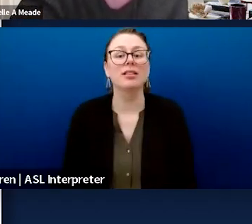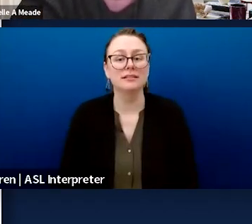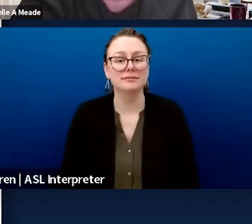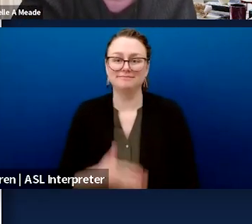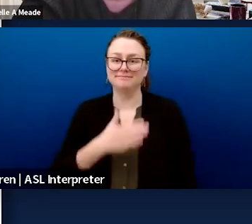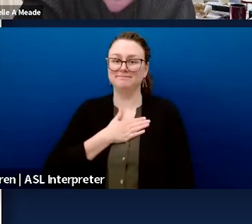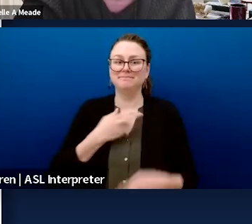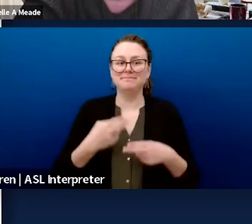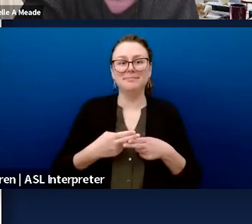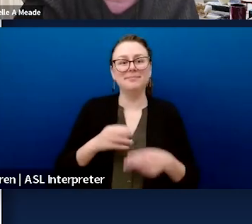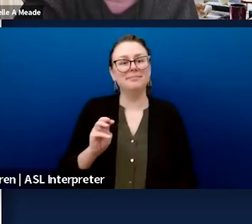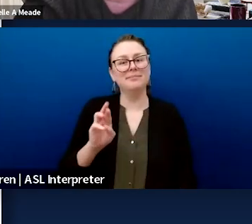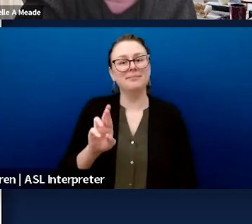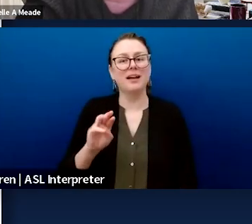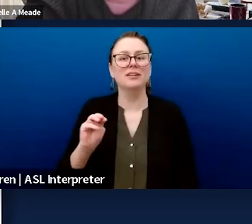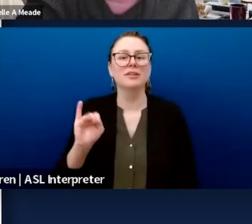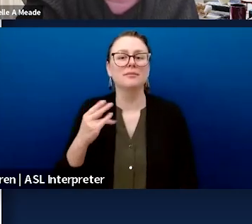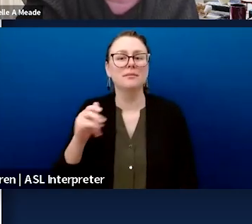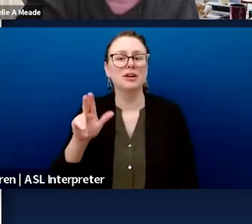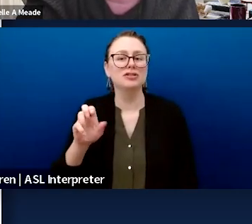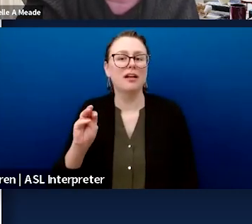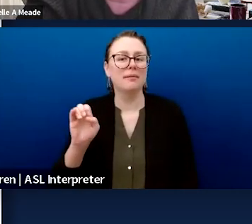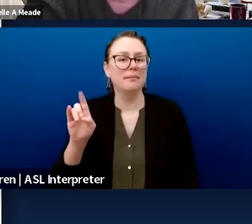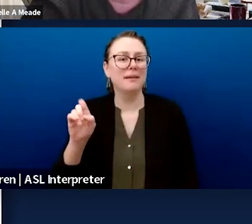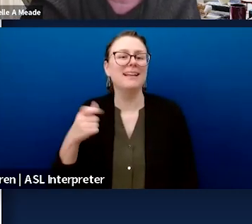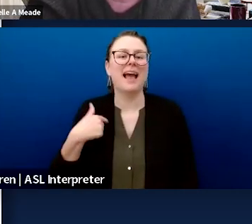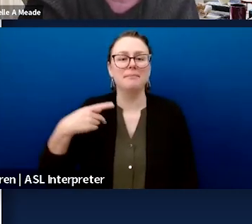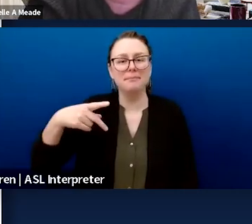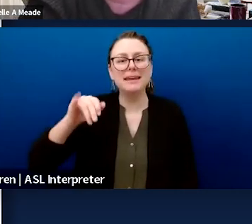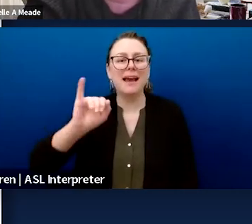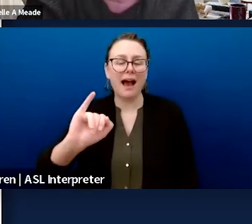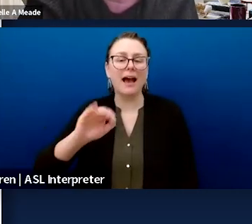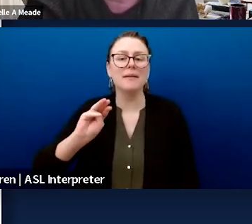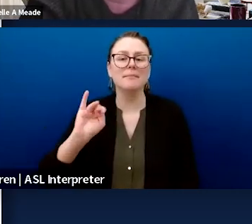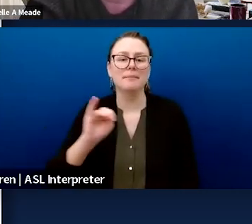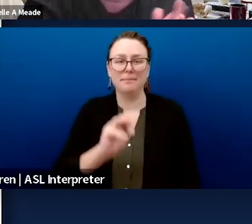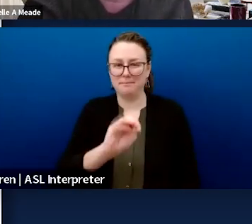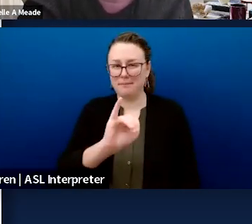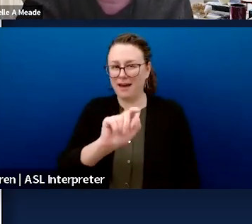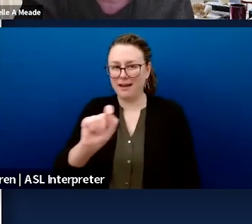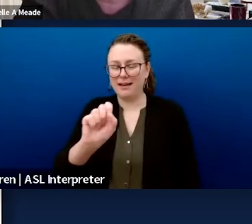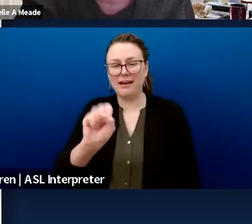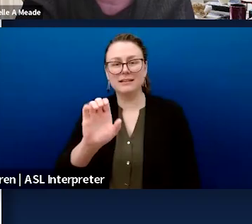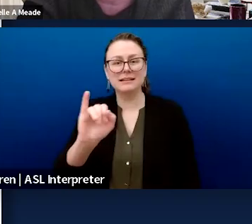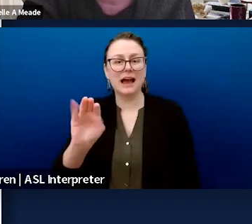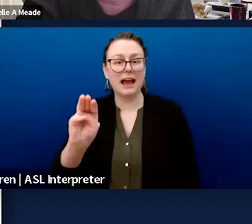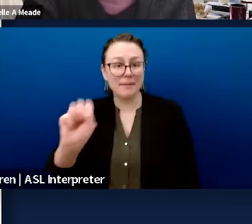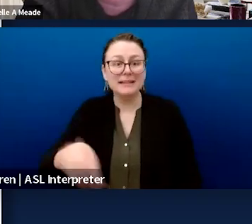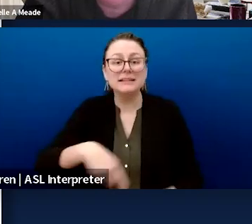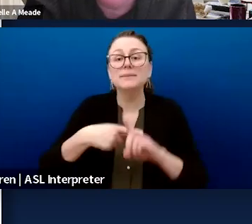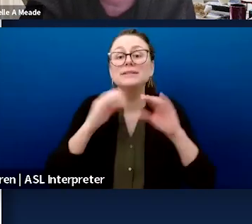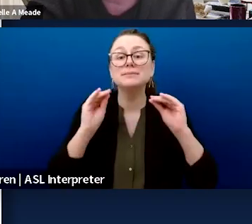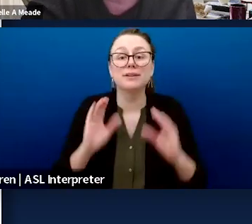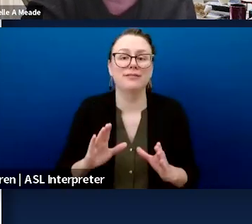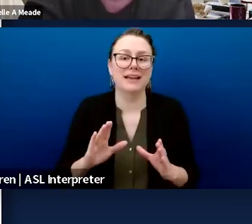My name is Dr. Michelle Mead, and I am PI of the Michigan Spinal Cord Injury Model Systems, as well as a professor in